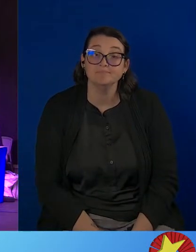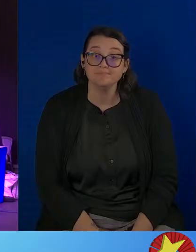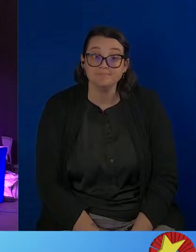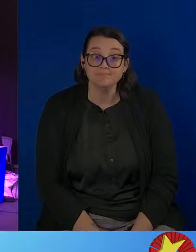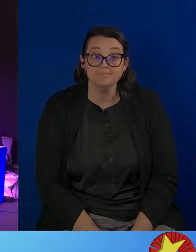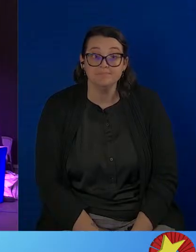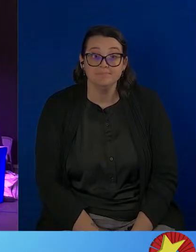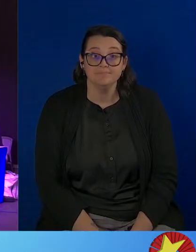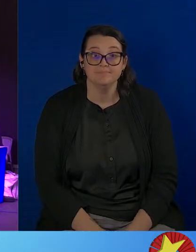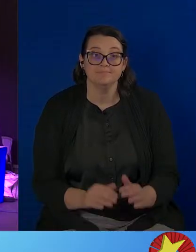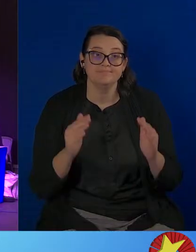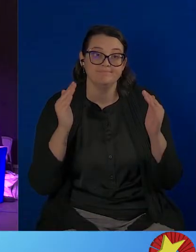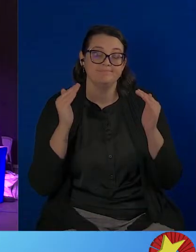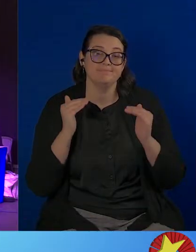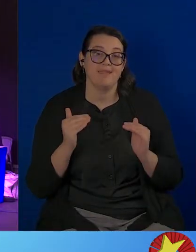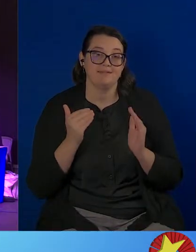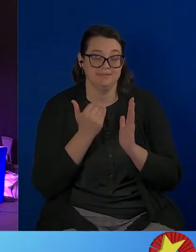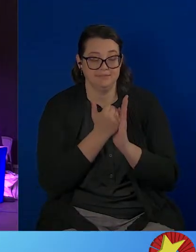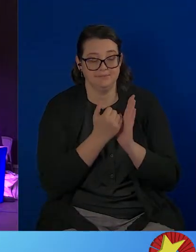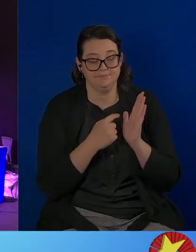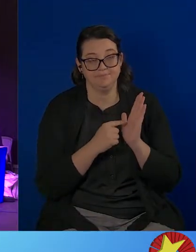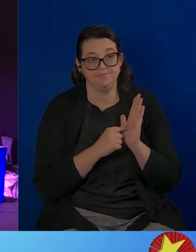Next item, we have